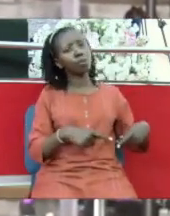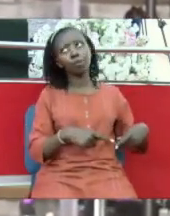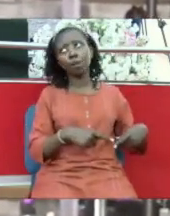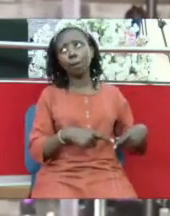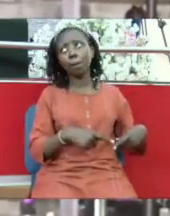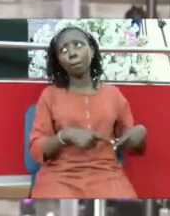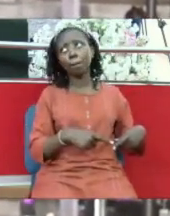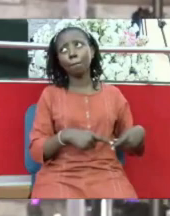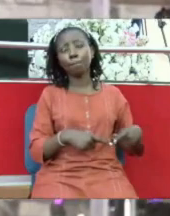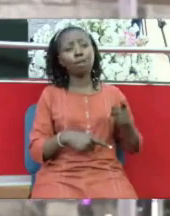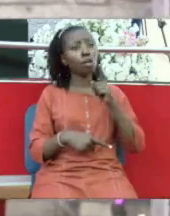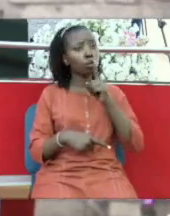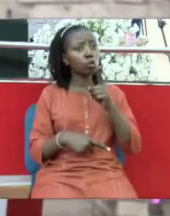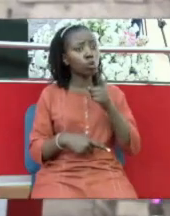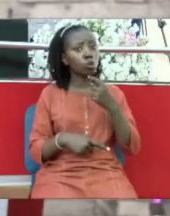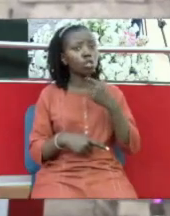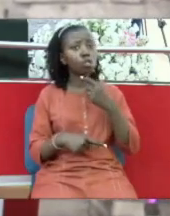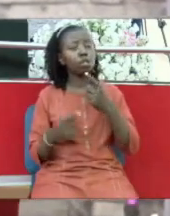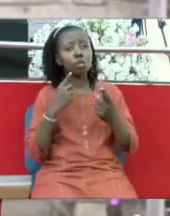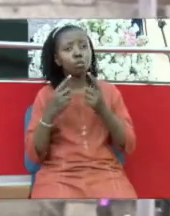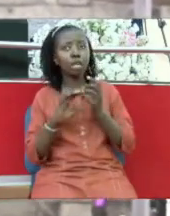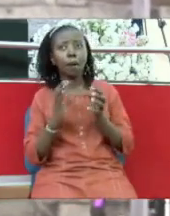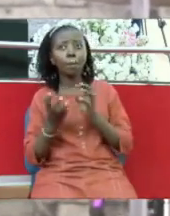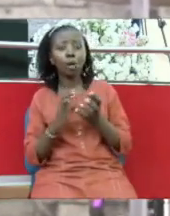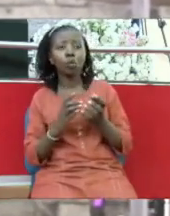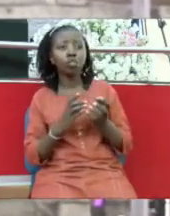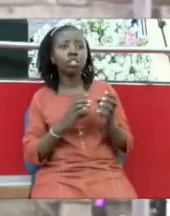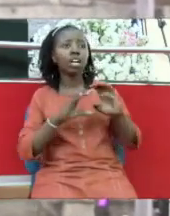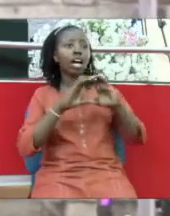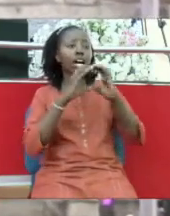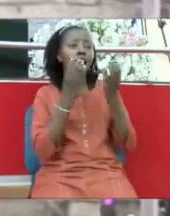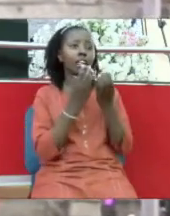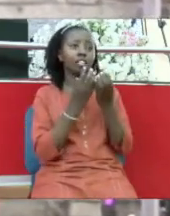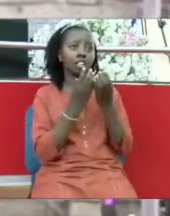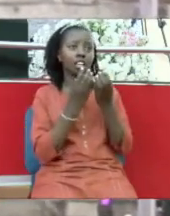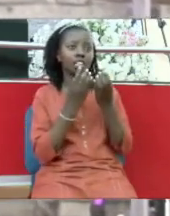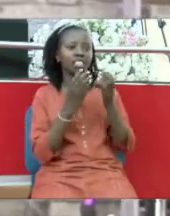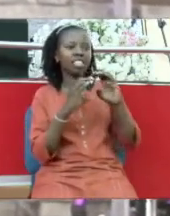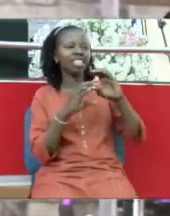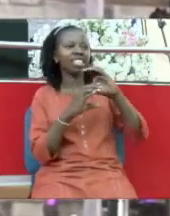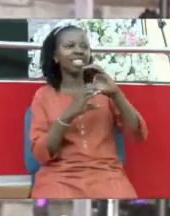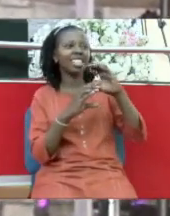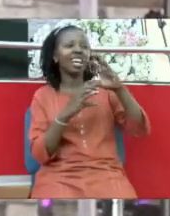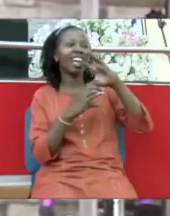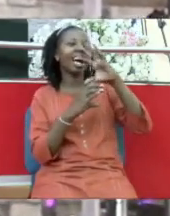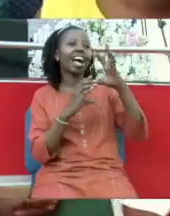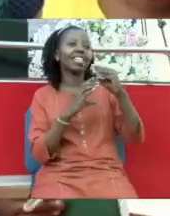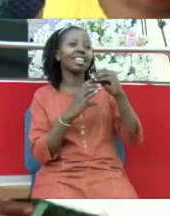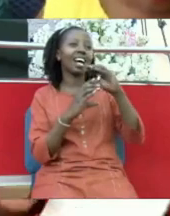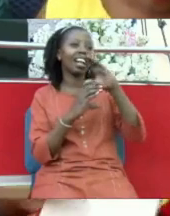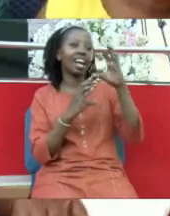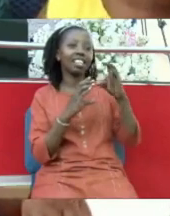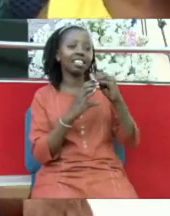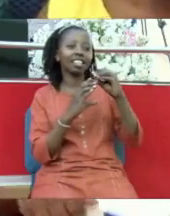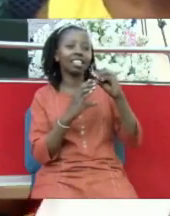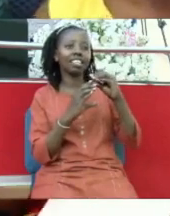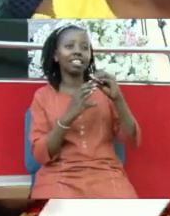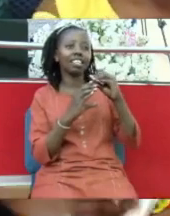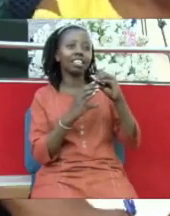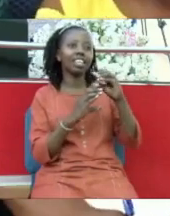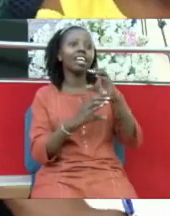So it touches on culture. And the conclusion we came to is culture is good